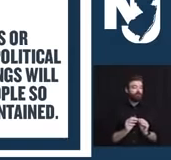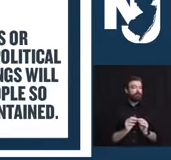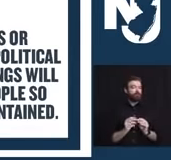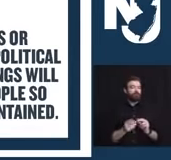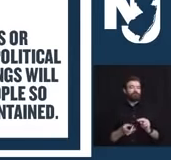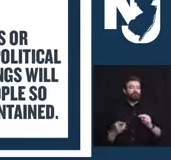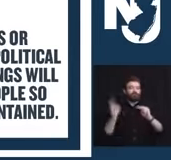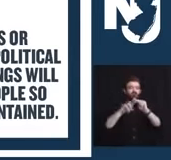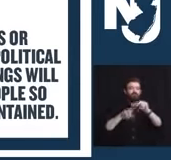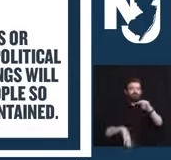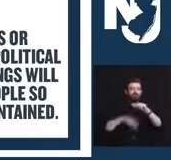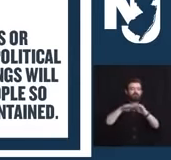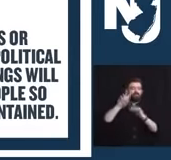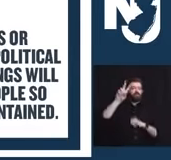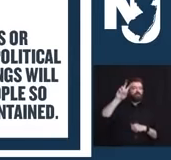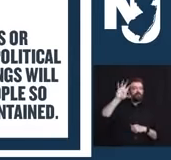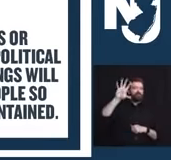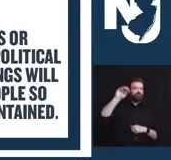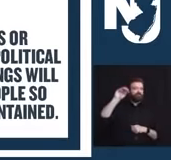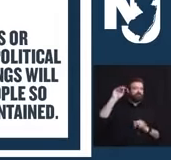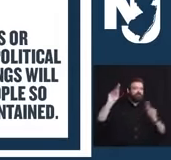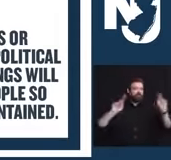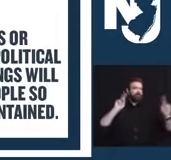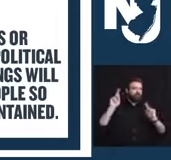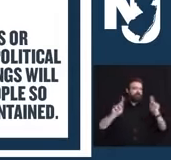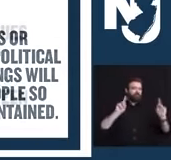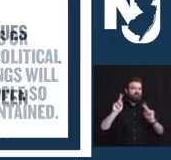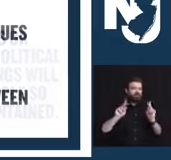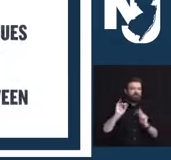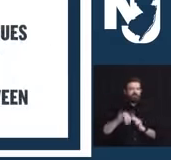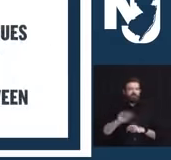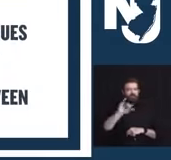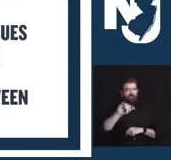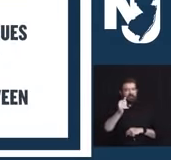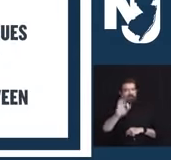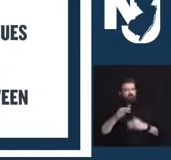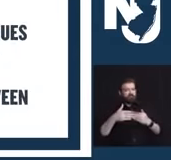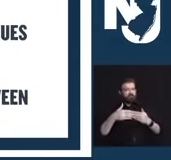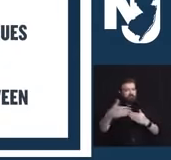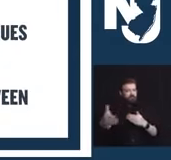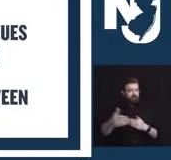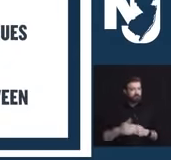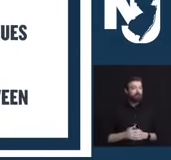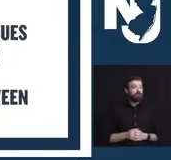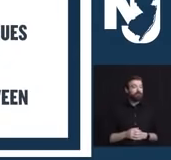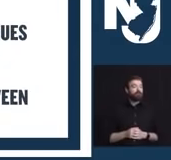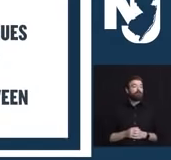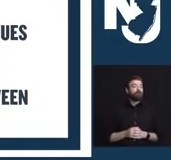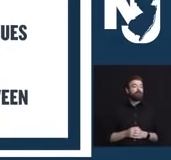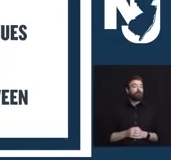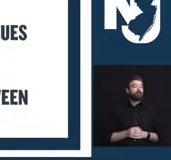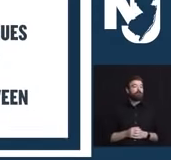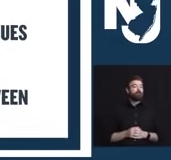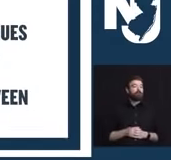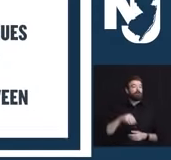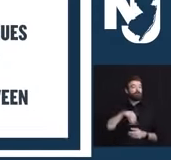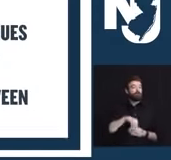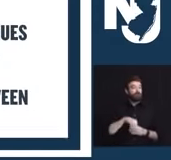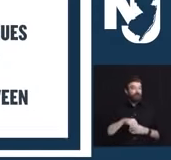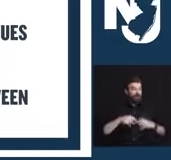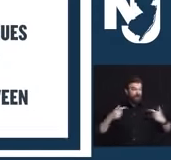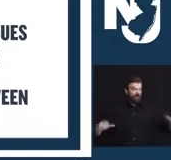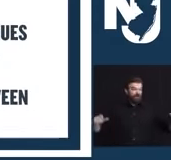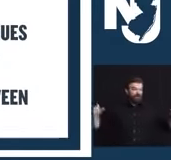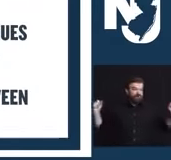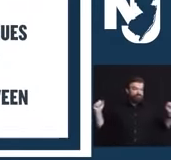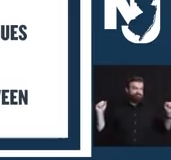250-person limit. And to accommodate even larger indoor gatherings for which 250 people would be